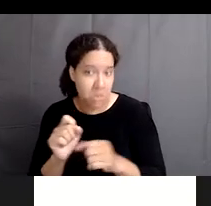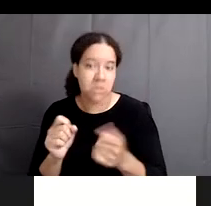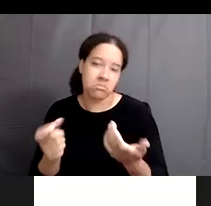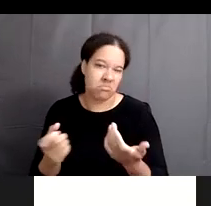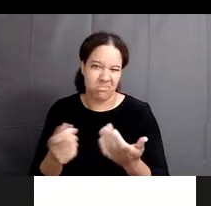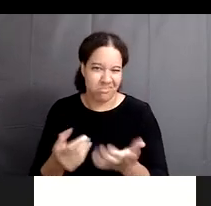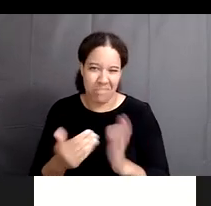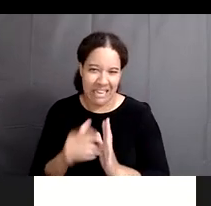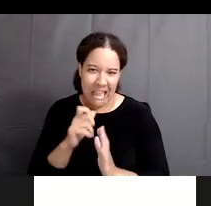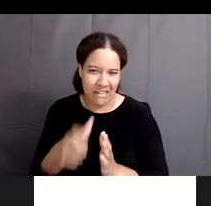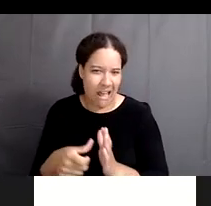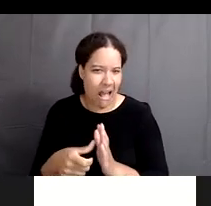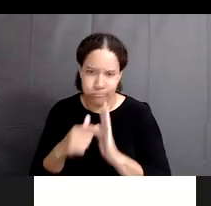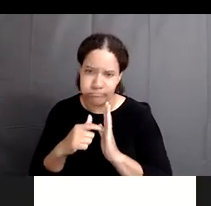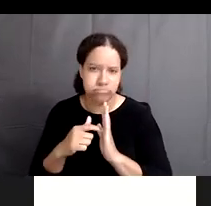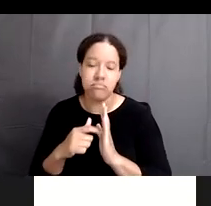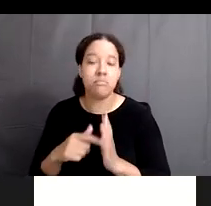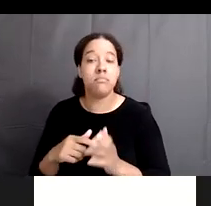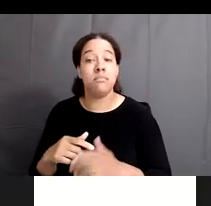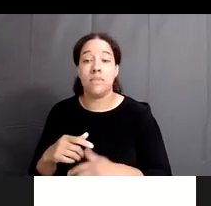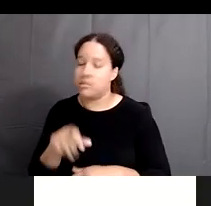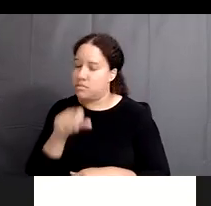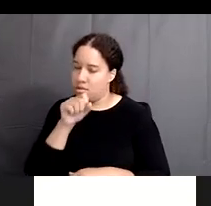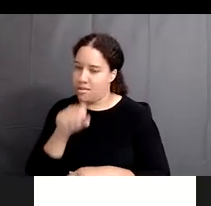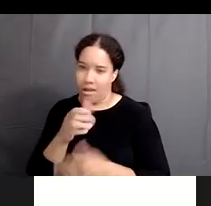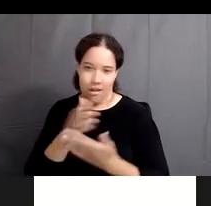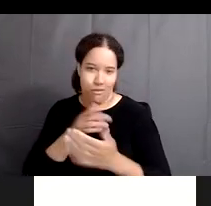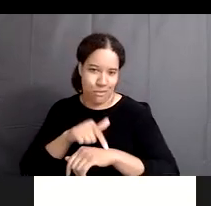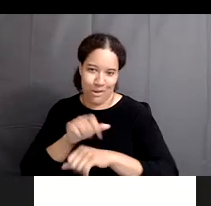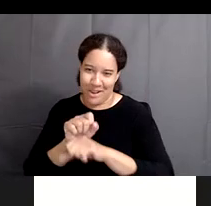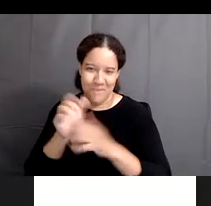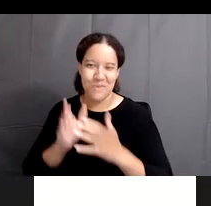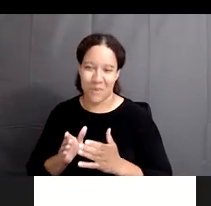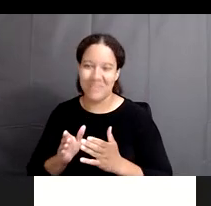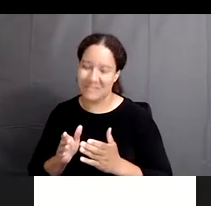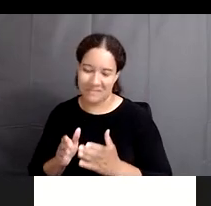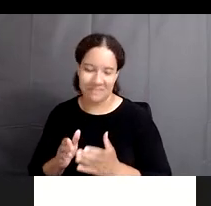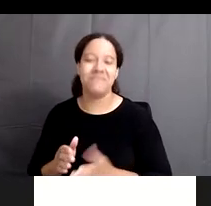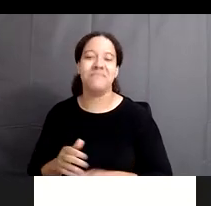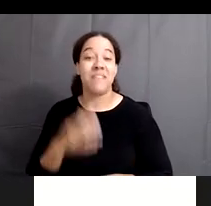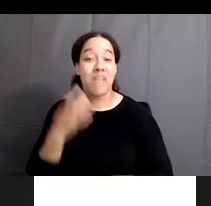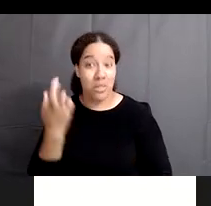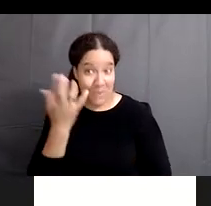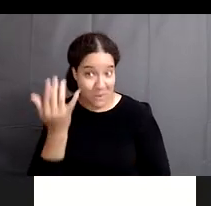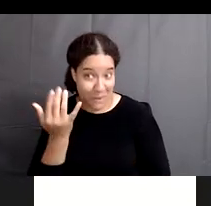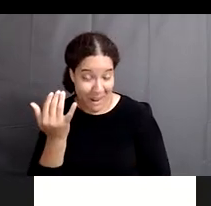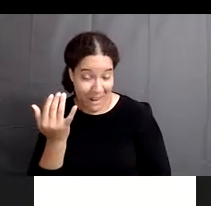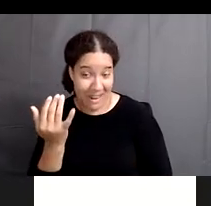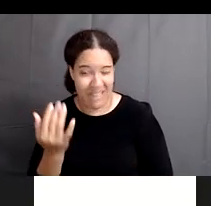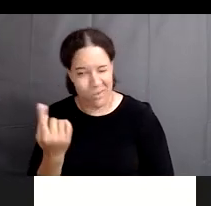lot of caregivers are part-time. We love the part-timers. And one reason why I love part-timers